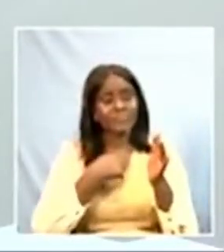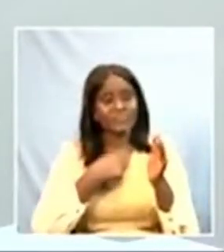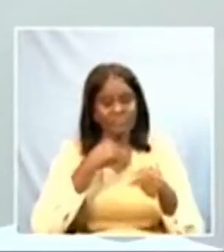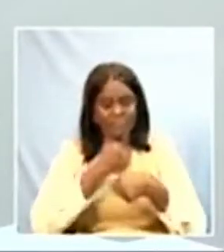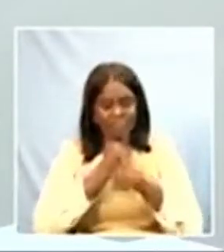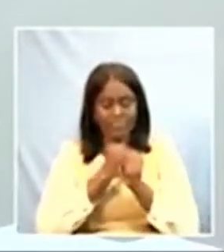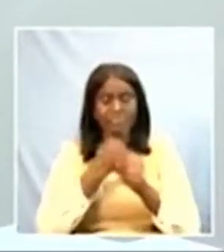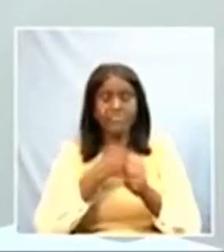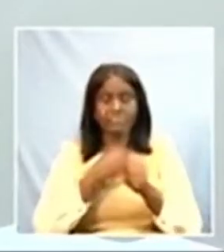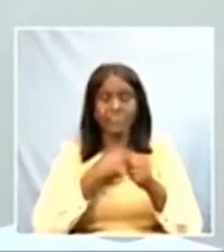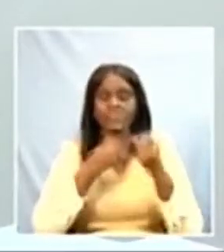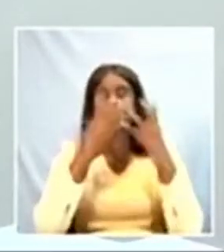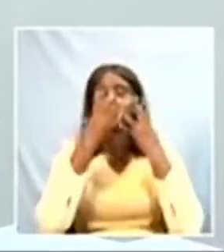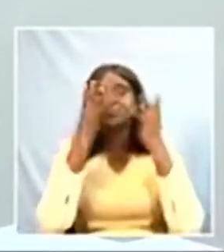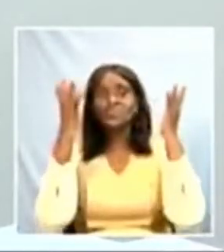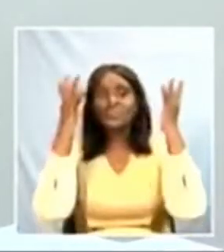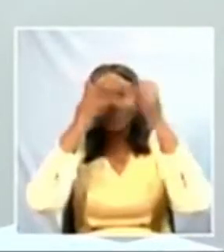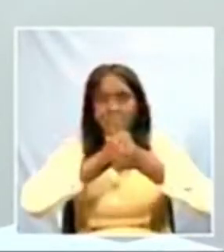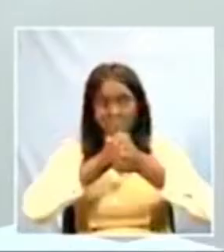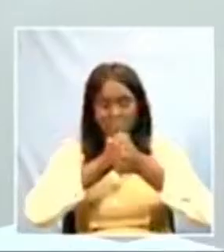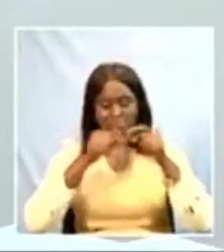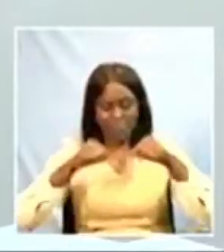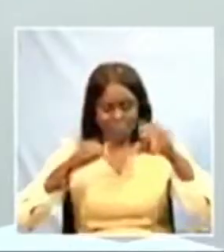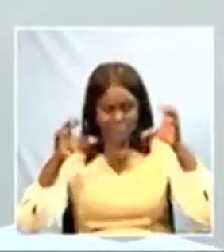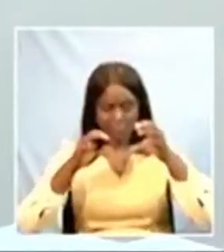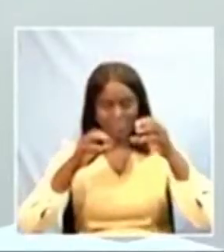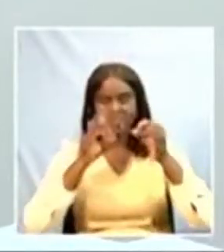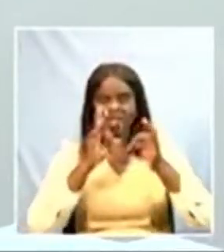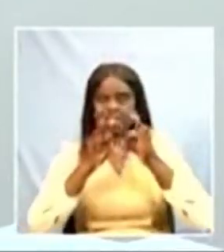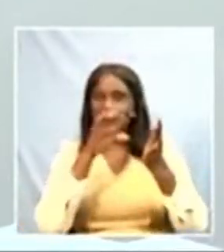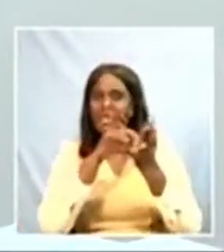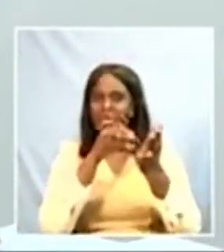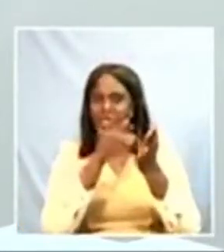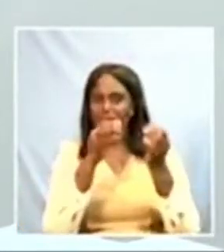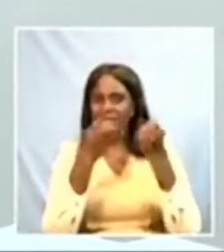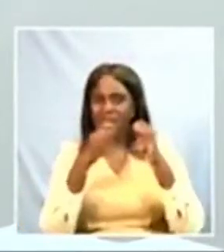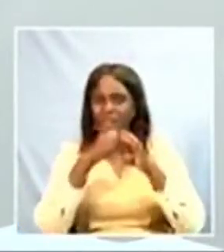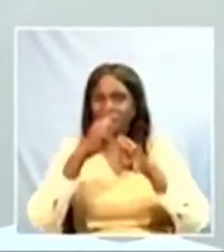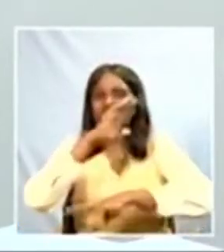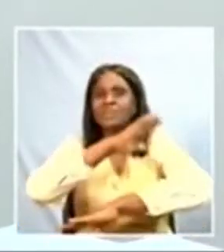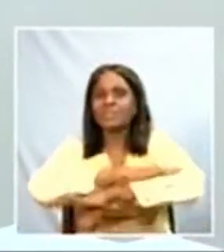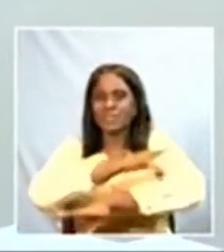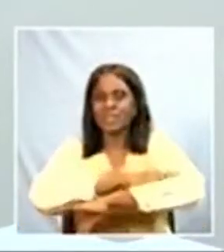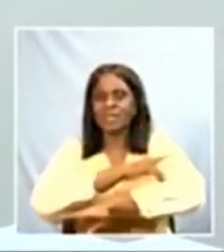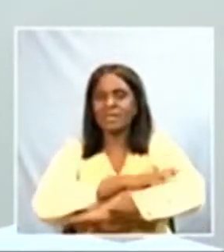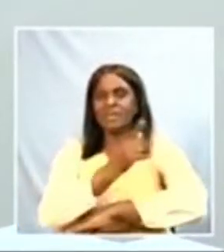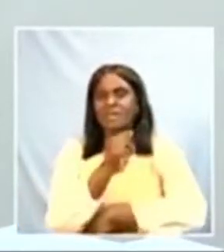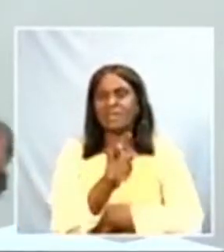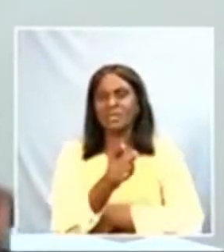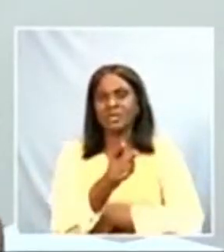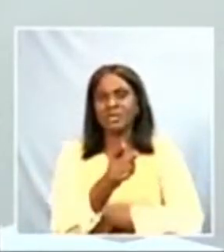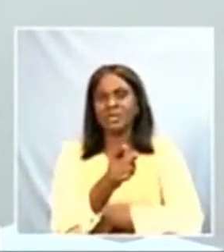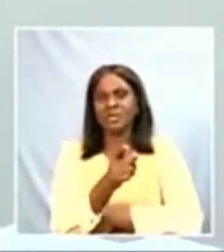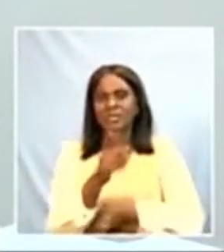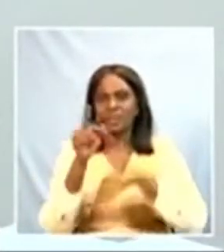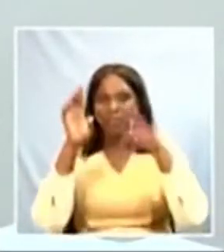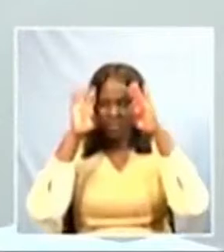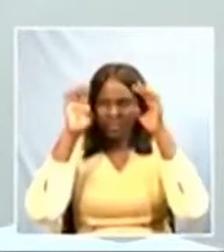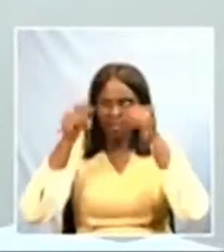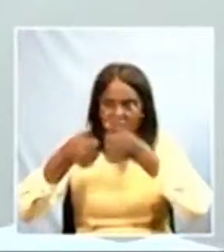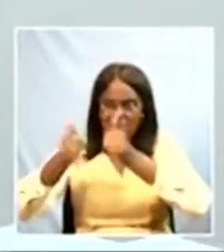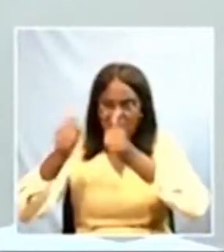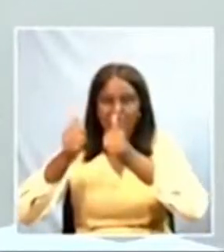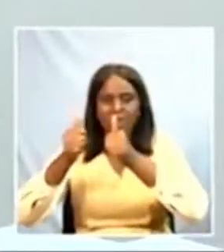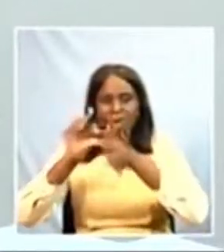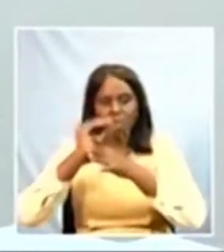making me sad. This committee is sad if this is the case. Even desks, when the president